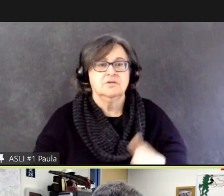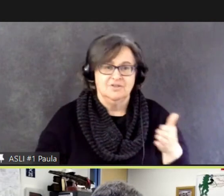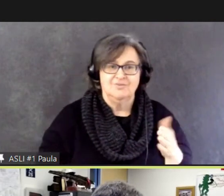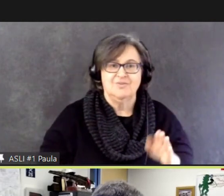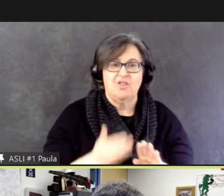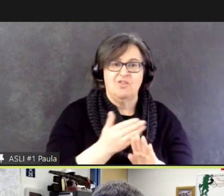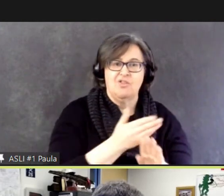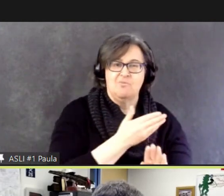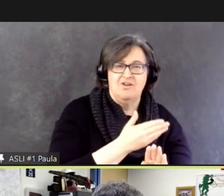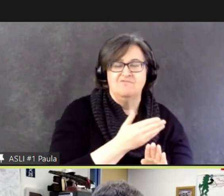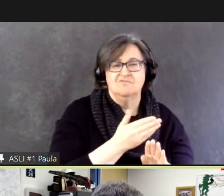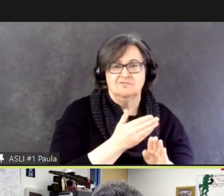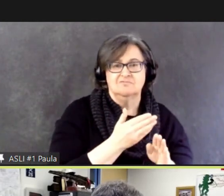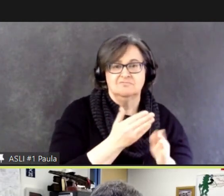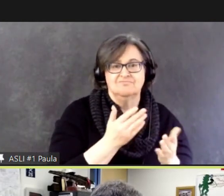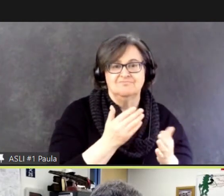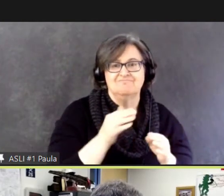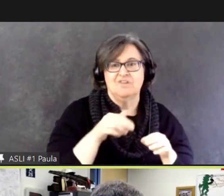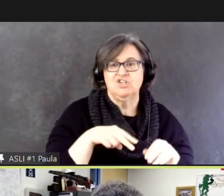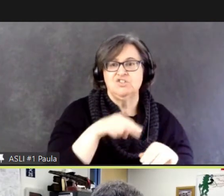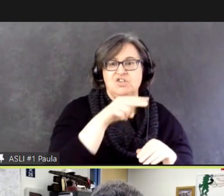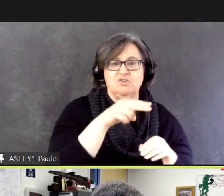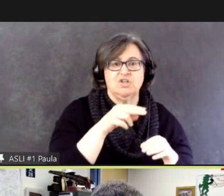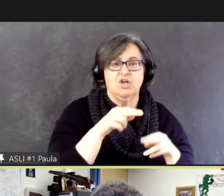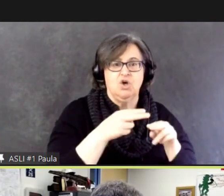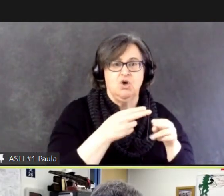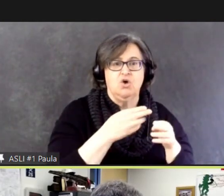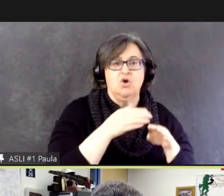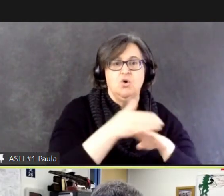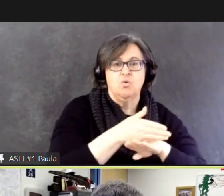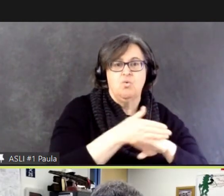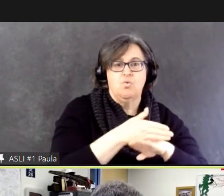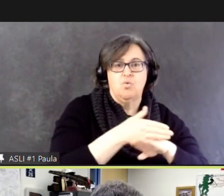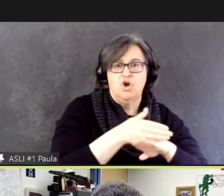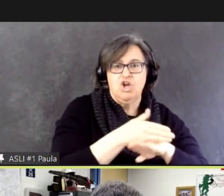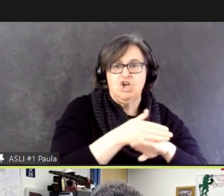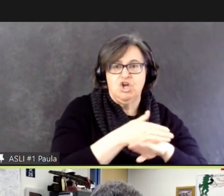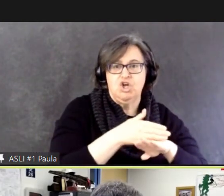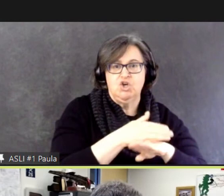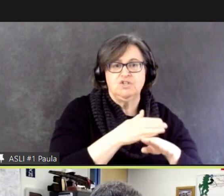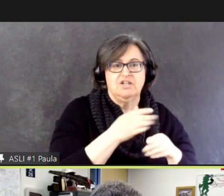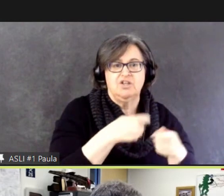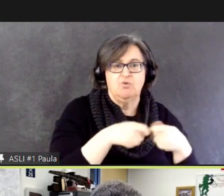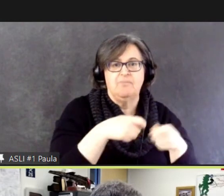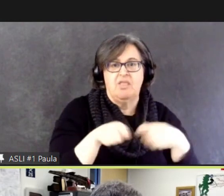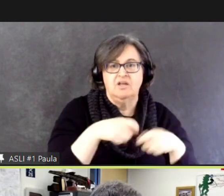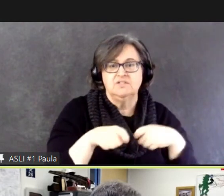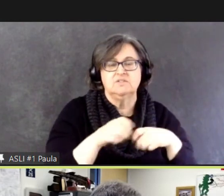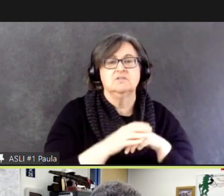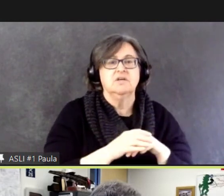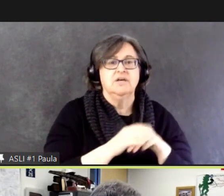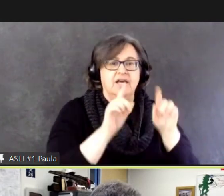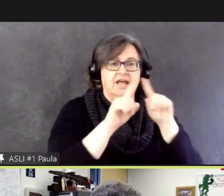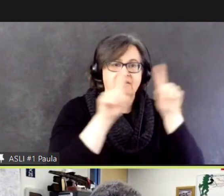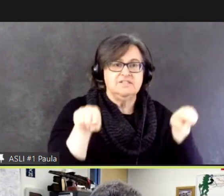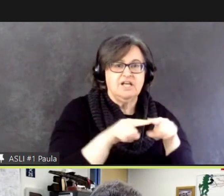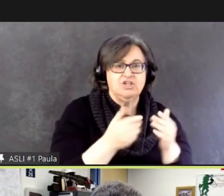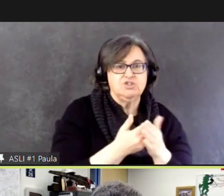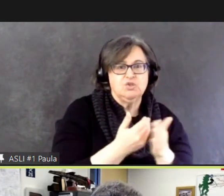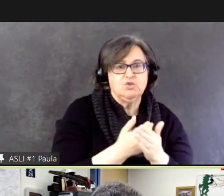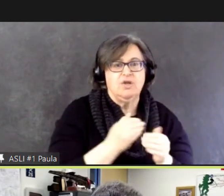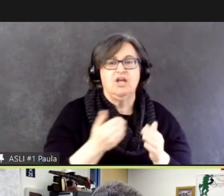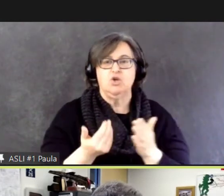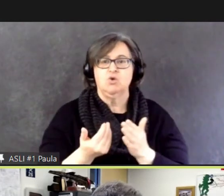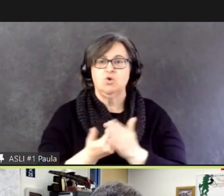Here's kind of the typical upgrade of the stairs. So these are wood stairs. They replaced damaged treads and risers and upgraded the signage, as well as the clean coat of